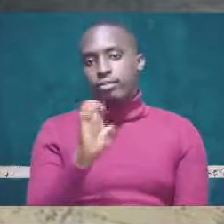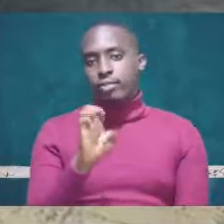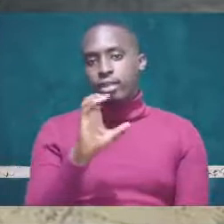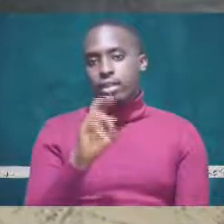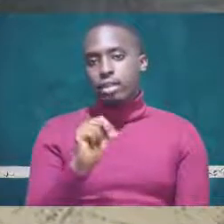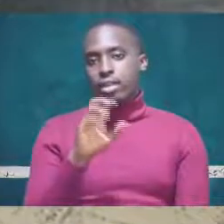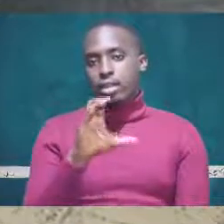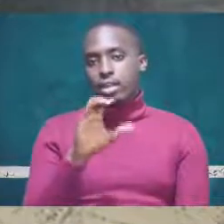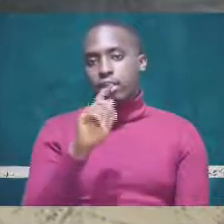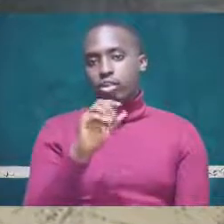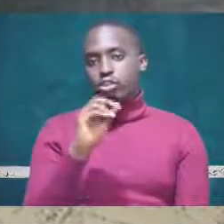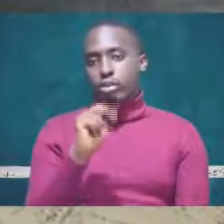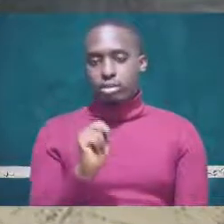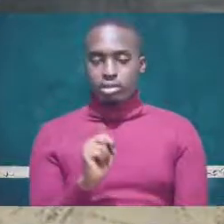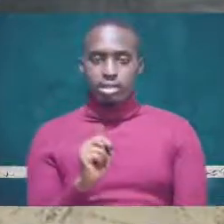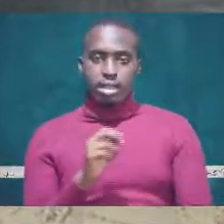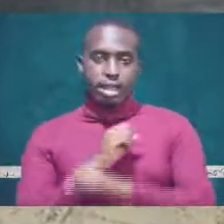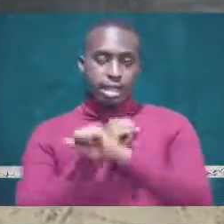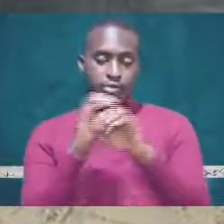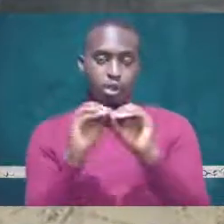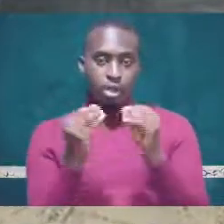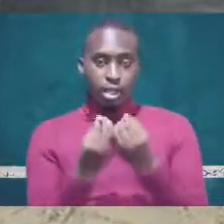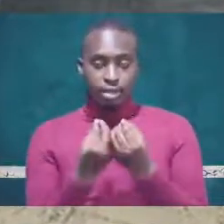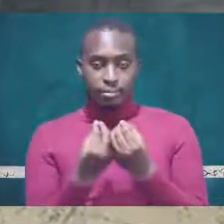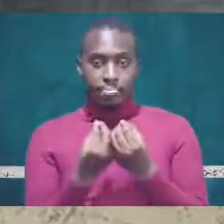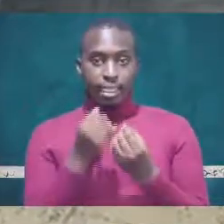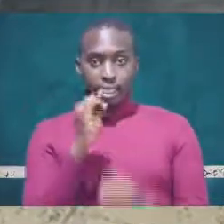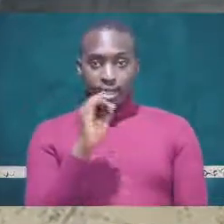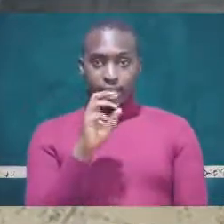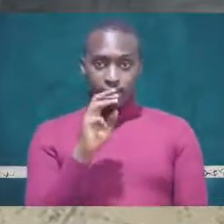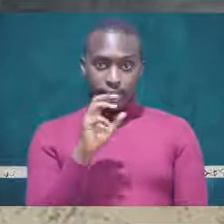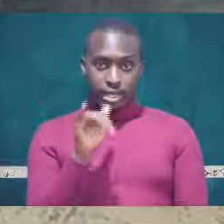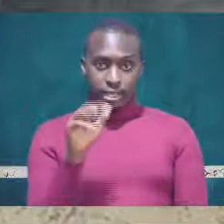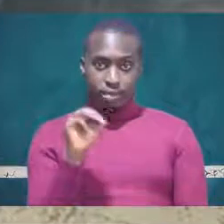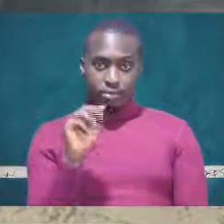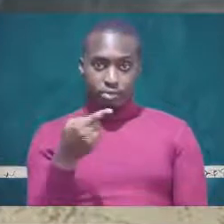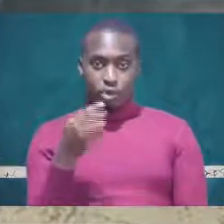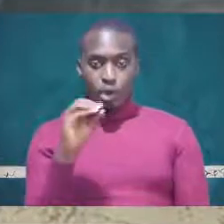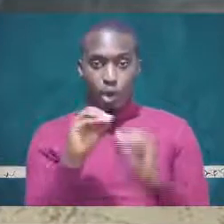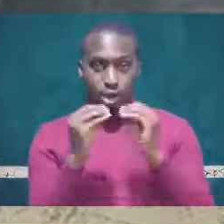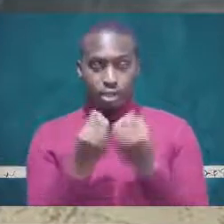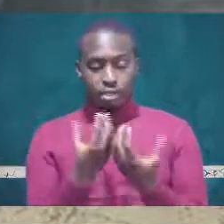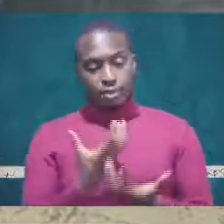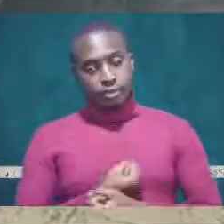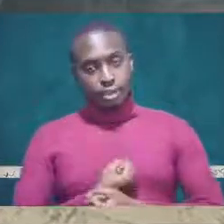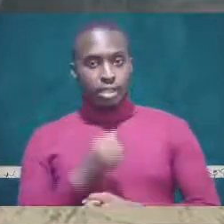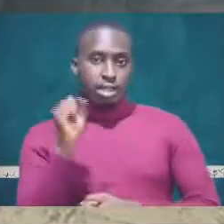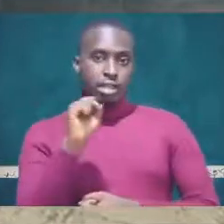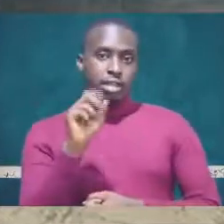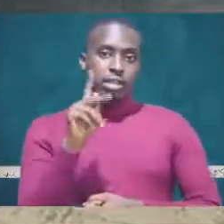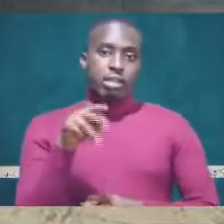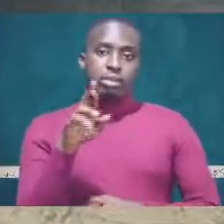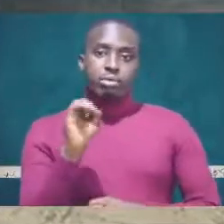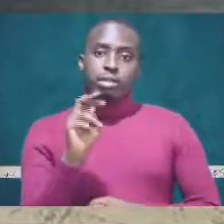discuss about lymph organs. Examples of lymph organs, we have the spleen, the thymus,